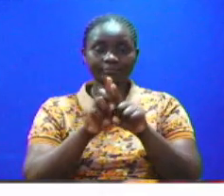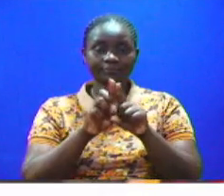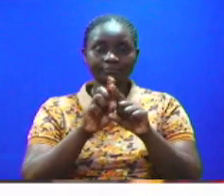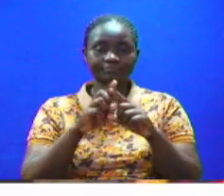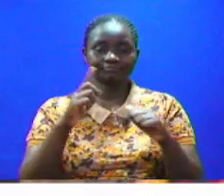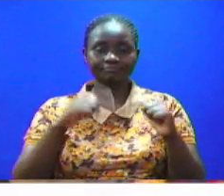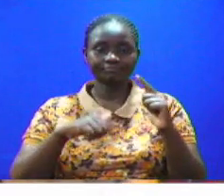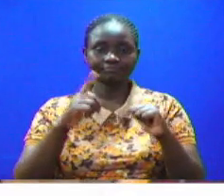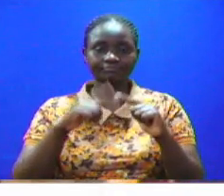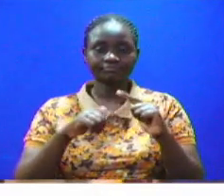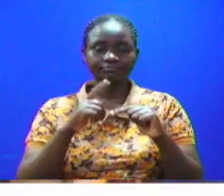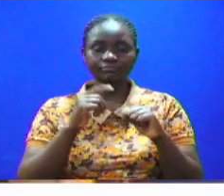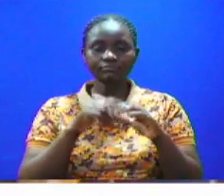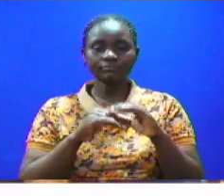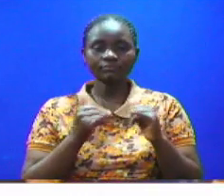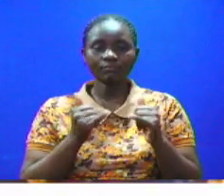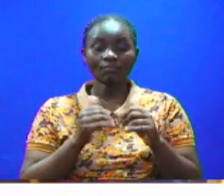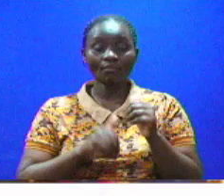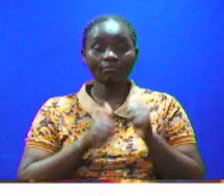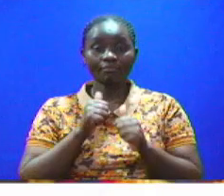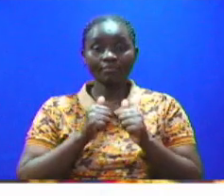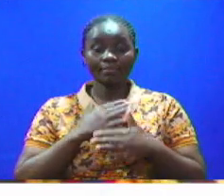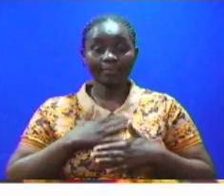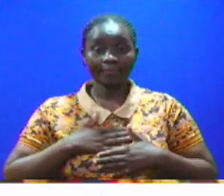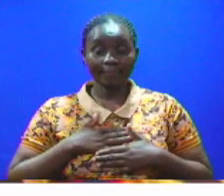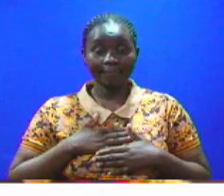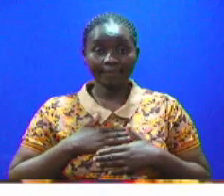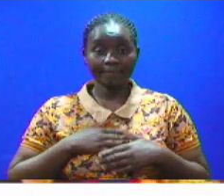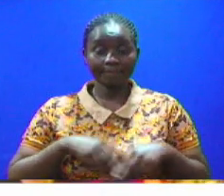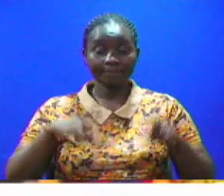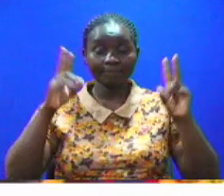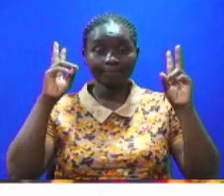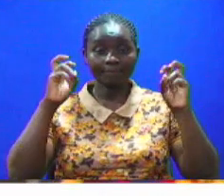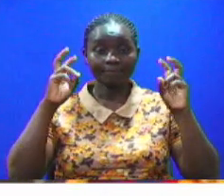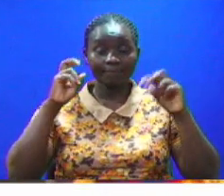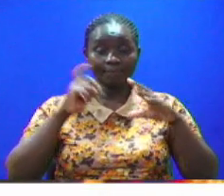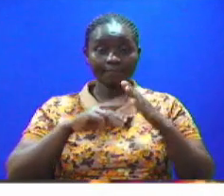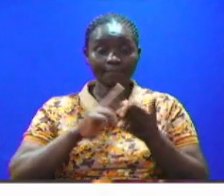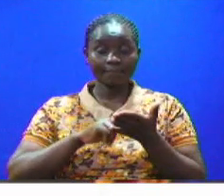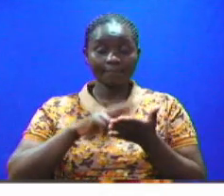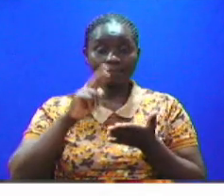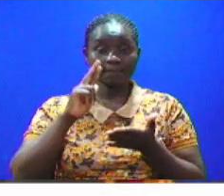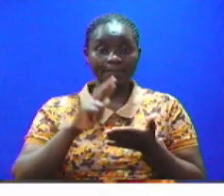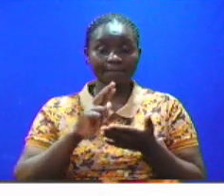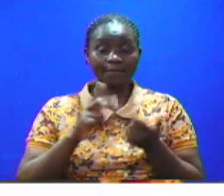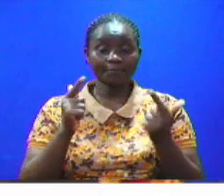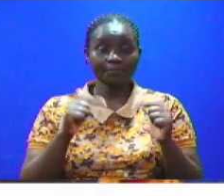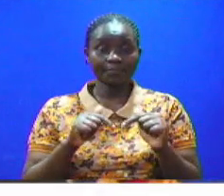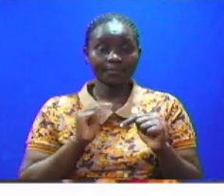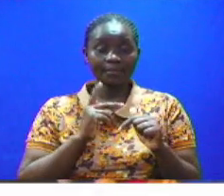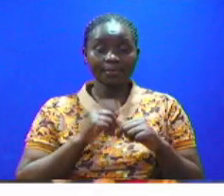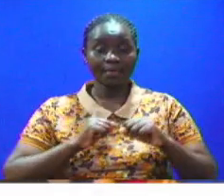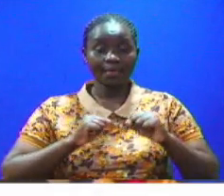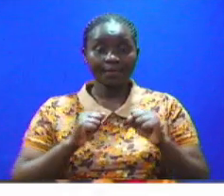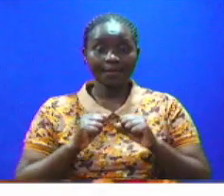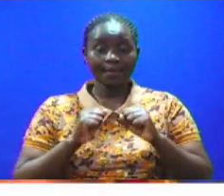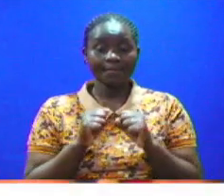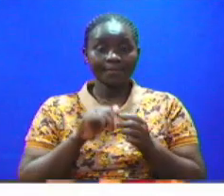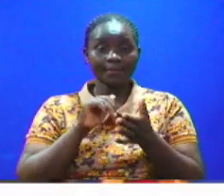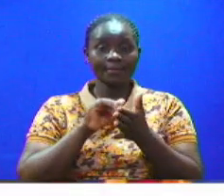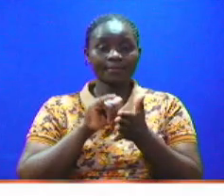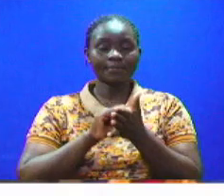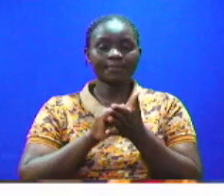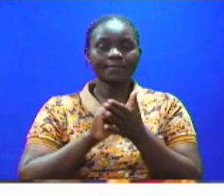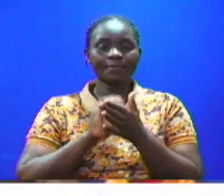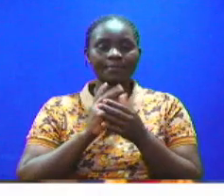cadres, which was one of the issues that they raised. So today, we are happy that we have